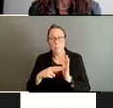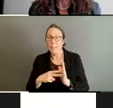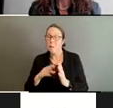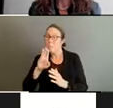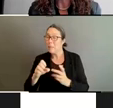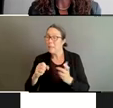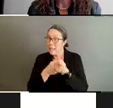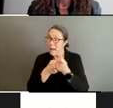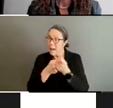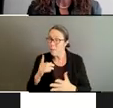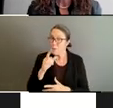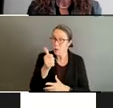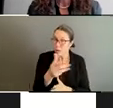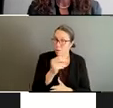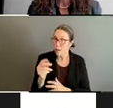know what your needs are.